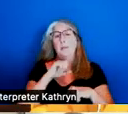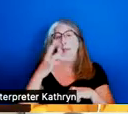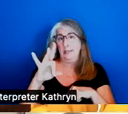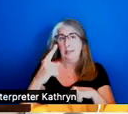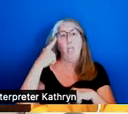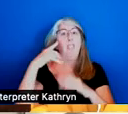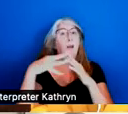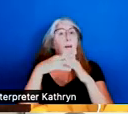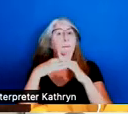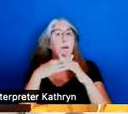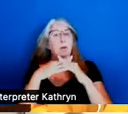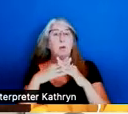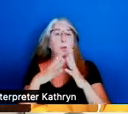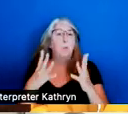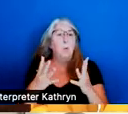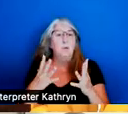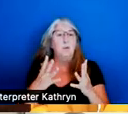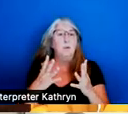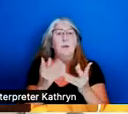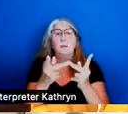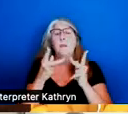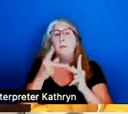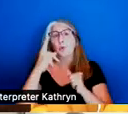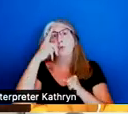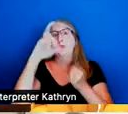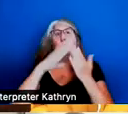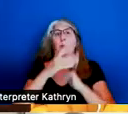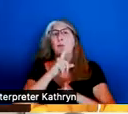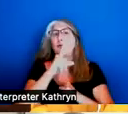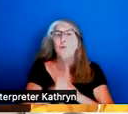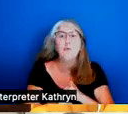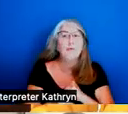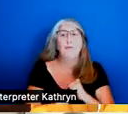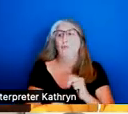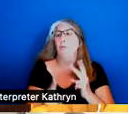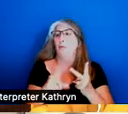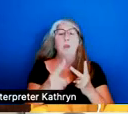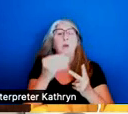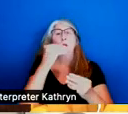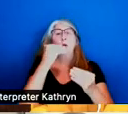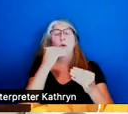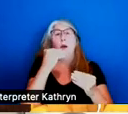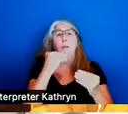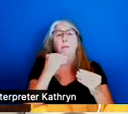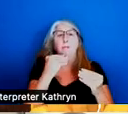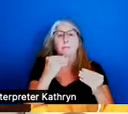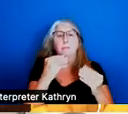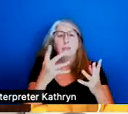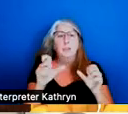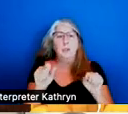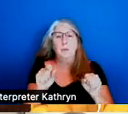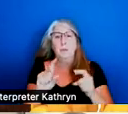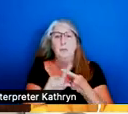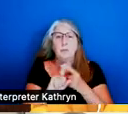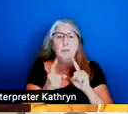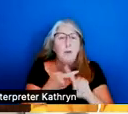a paradise where your dreams come true, where the food is different and there